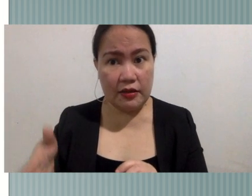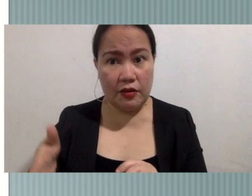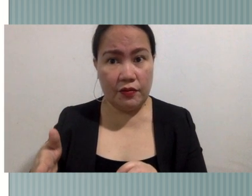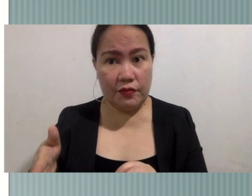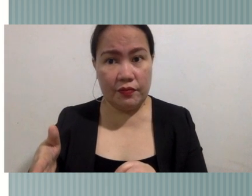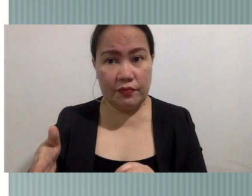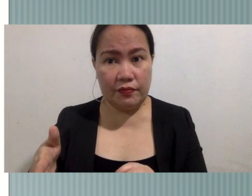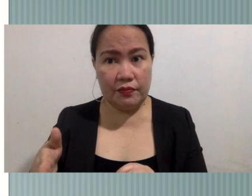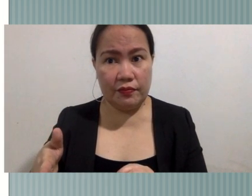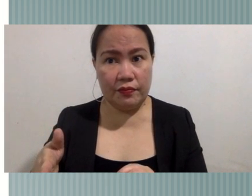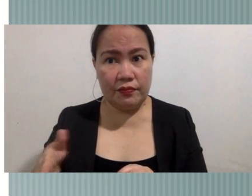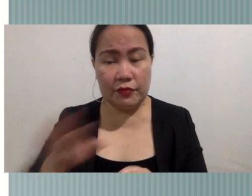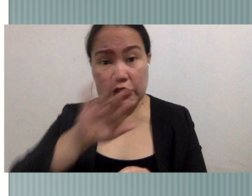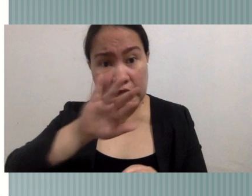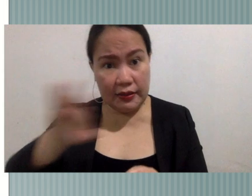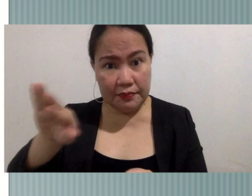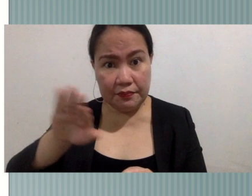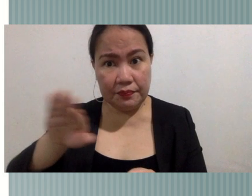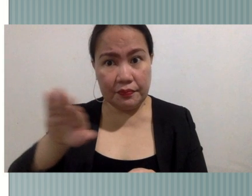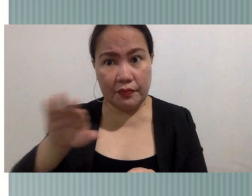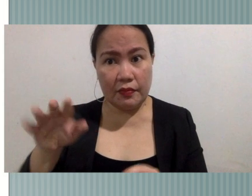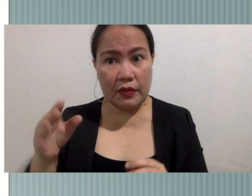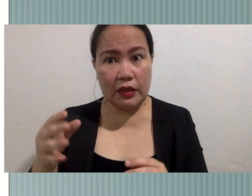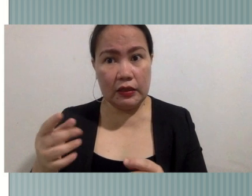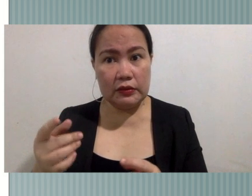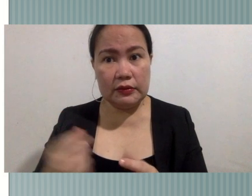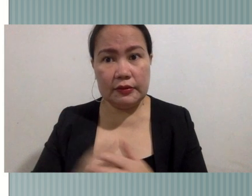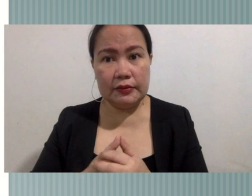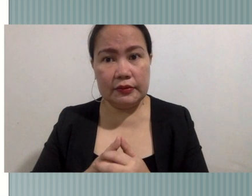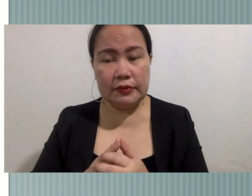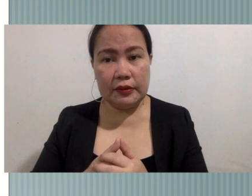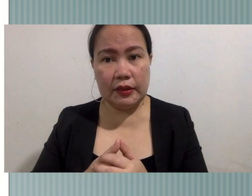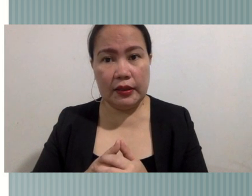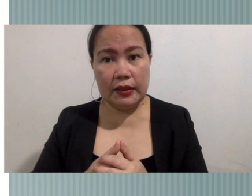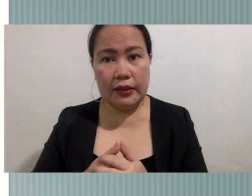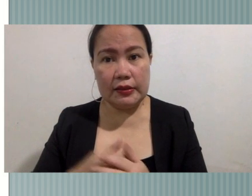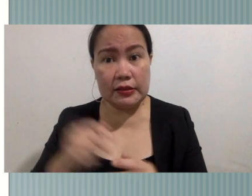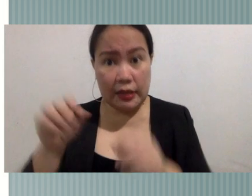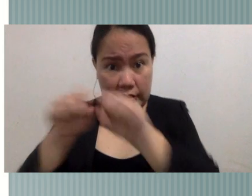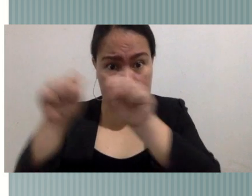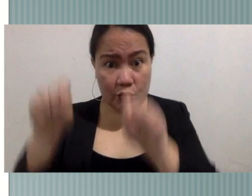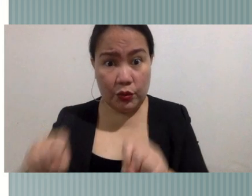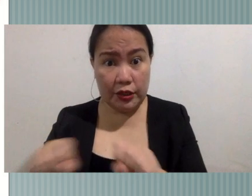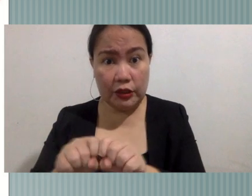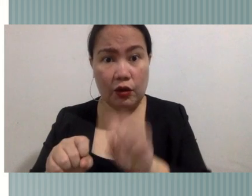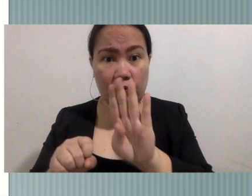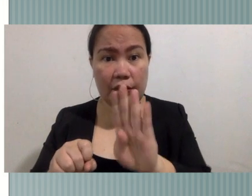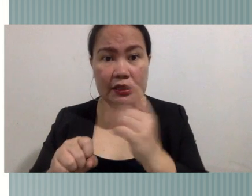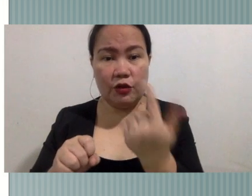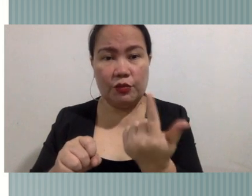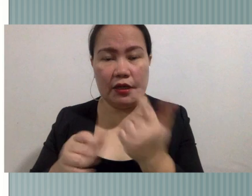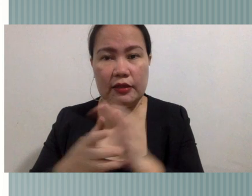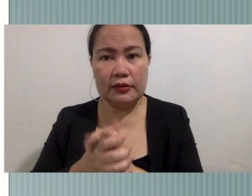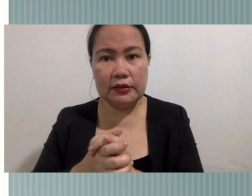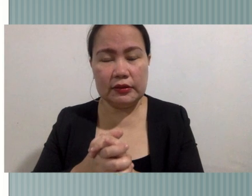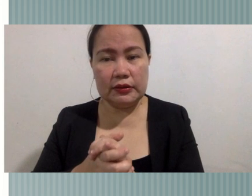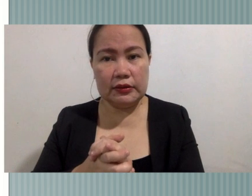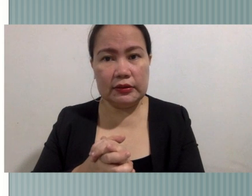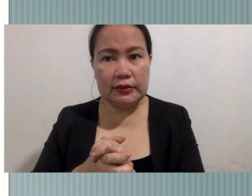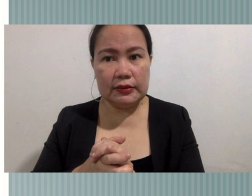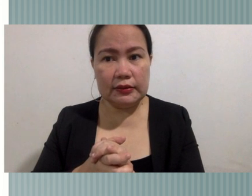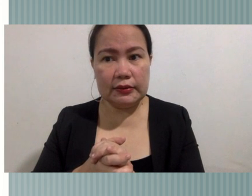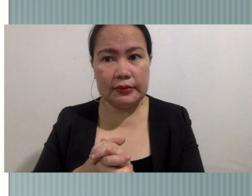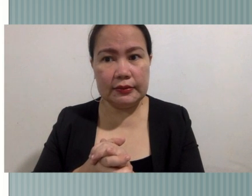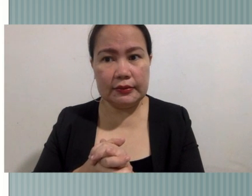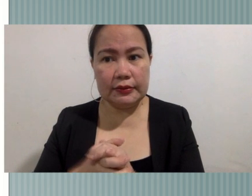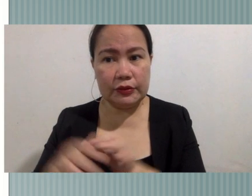the left side. Asan yun? Ito yon. Gagawin daw natin yan as square of binomial. Yung ginawa